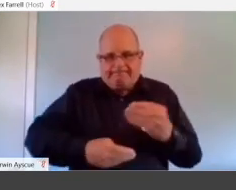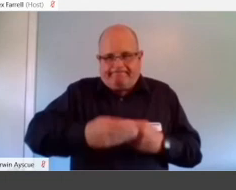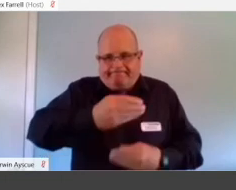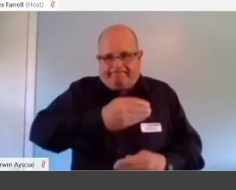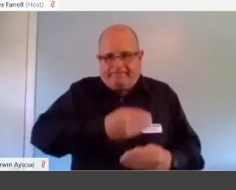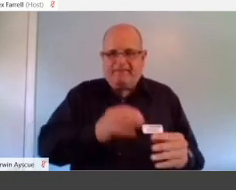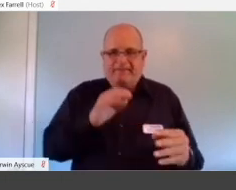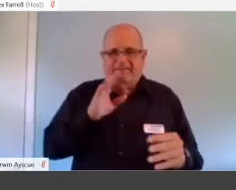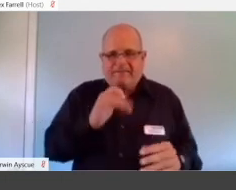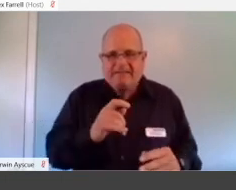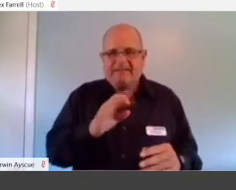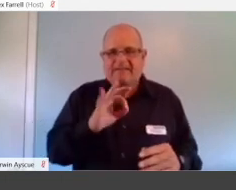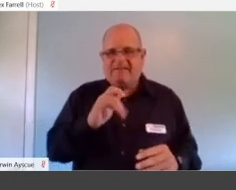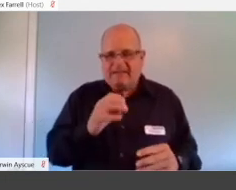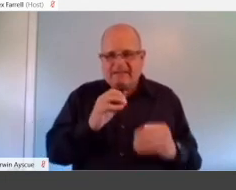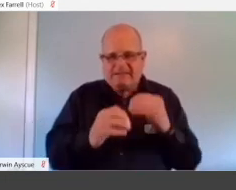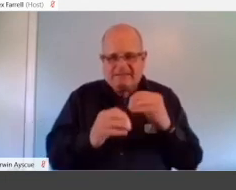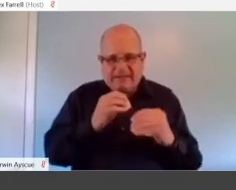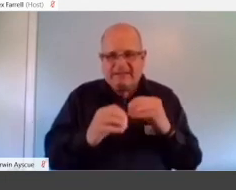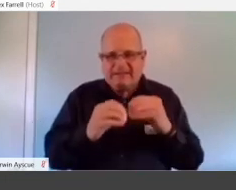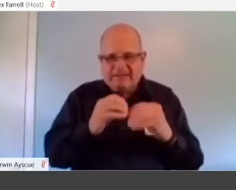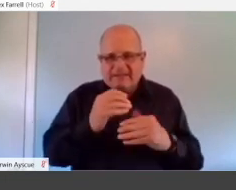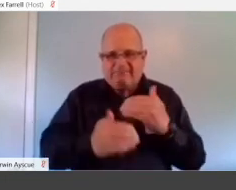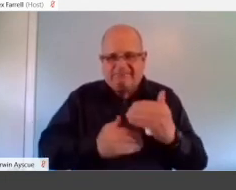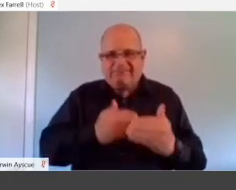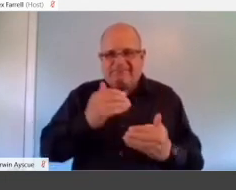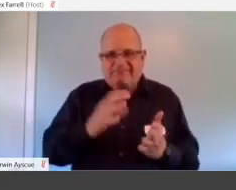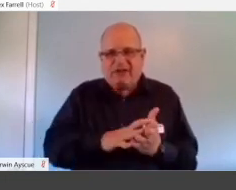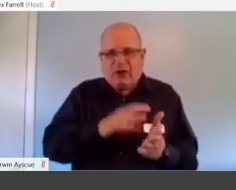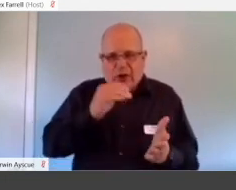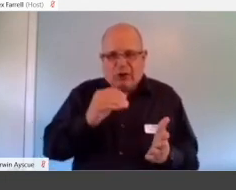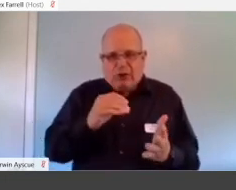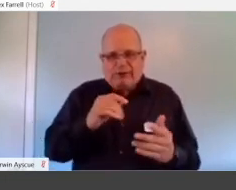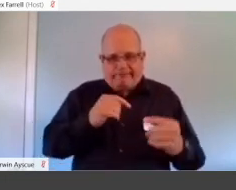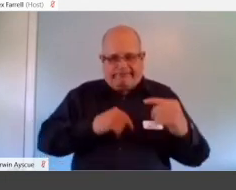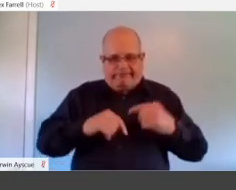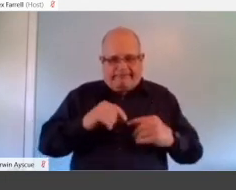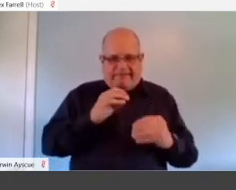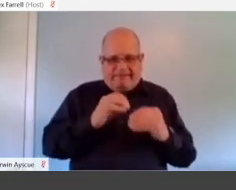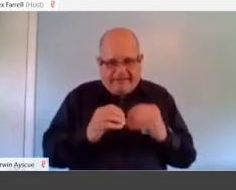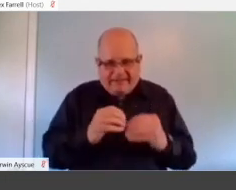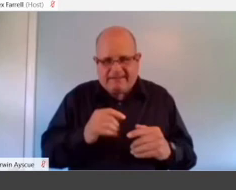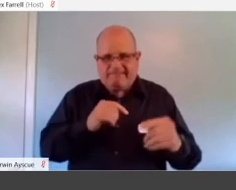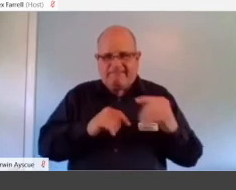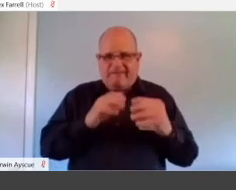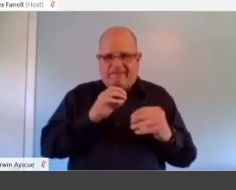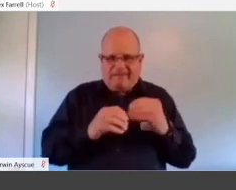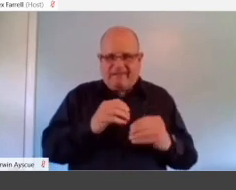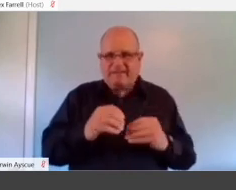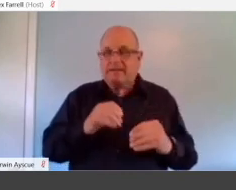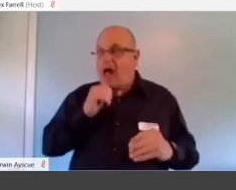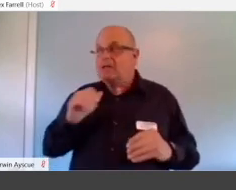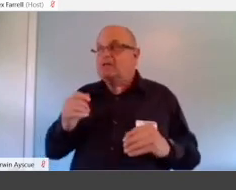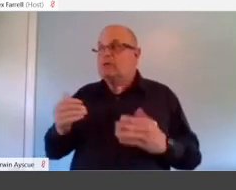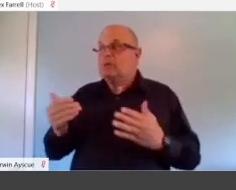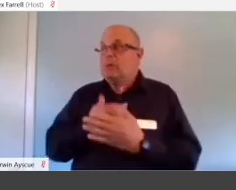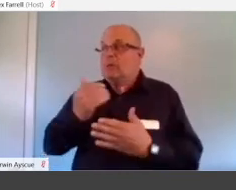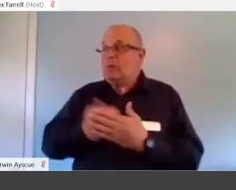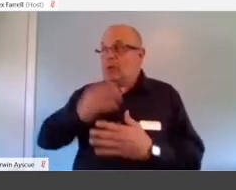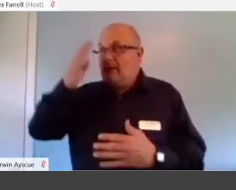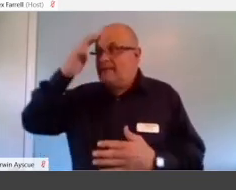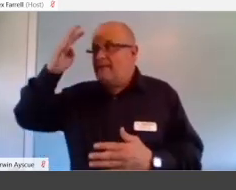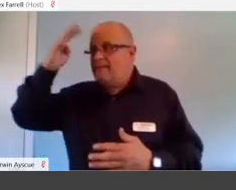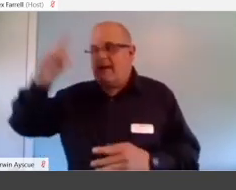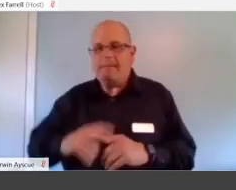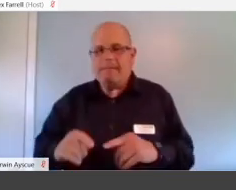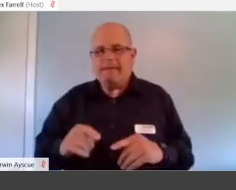working on. So that as we learn these lessons, there is space to go back and fix the old projects and not just make the new ones better.